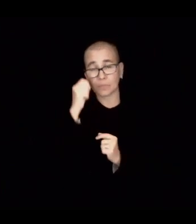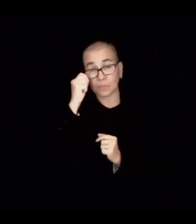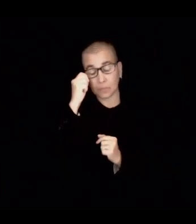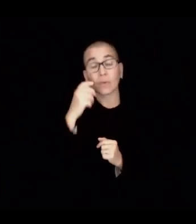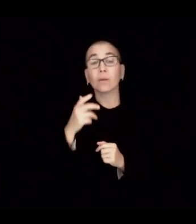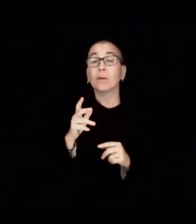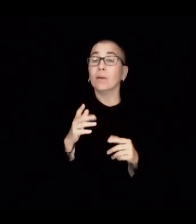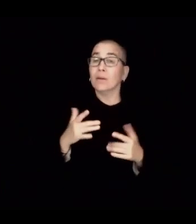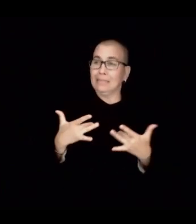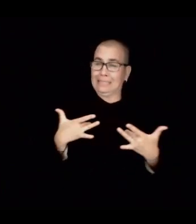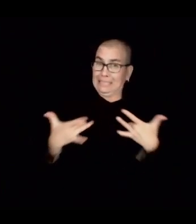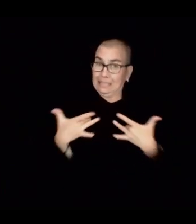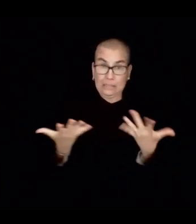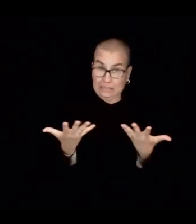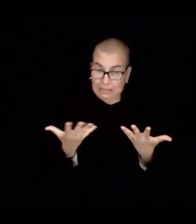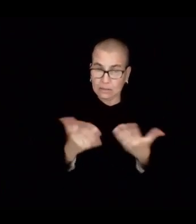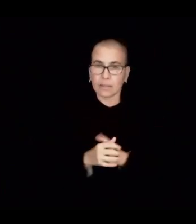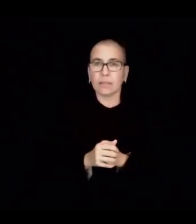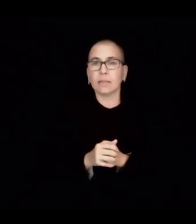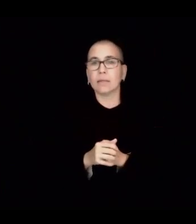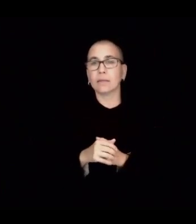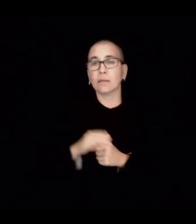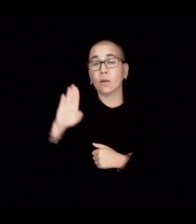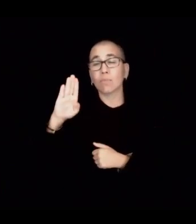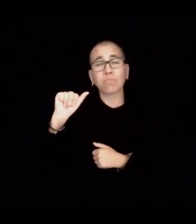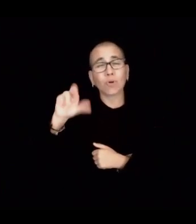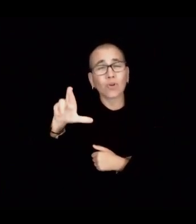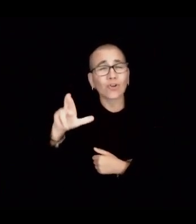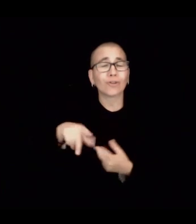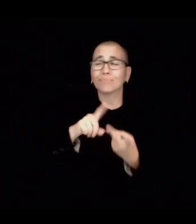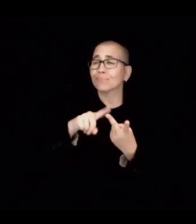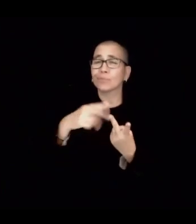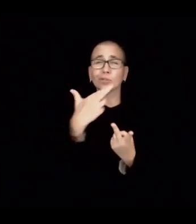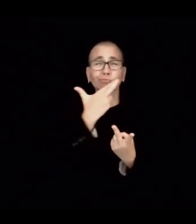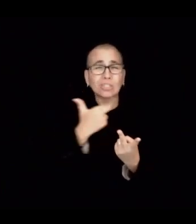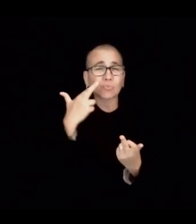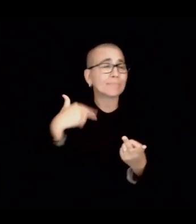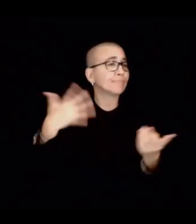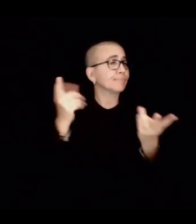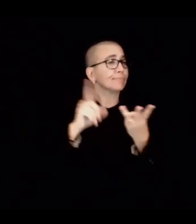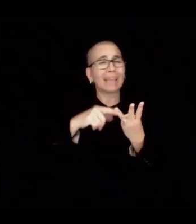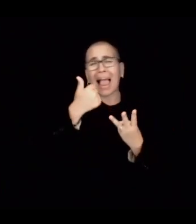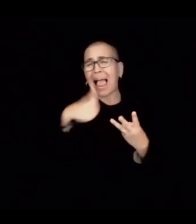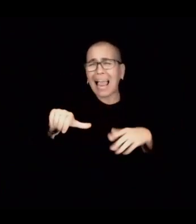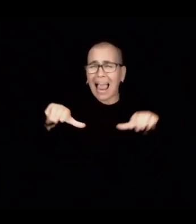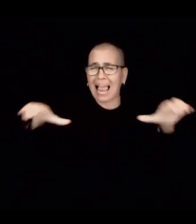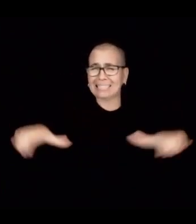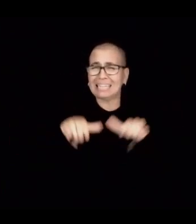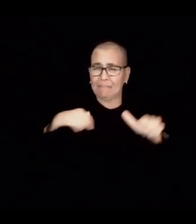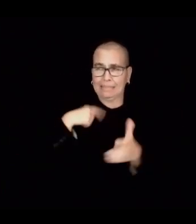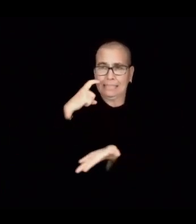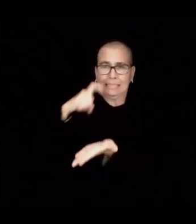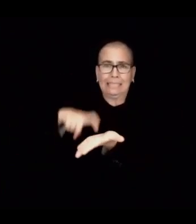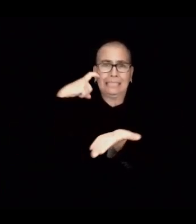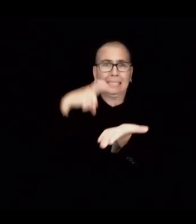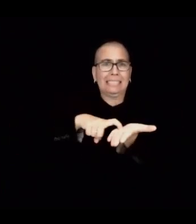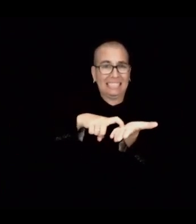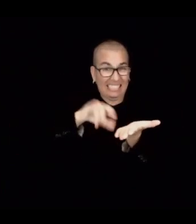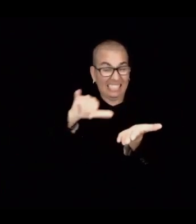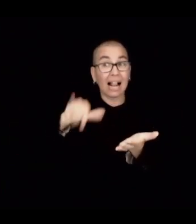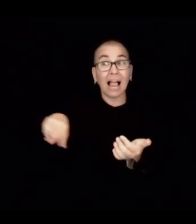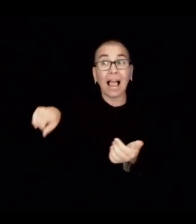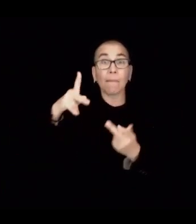and restaurant activity. We're seeing some increases in disease in South Central Minnesota in young